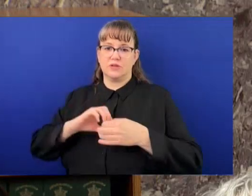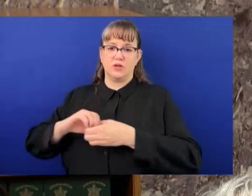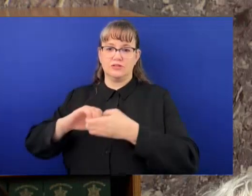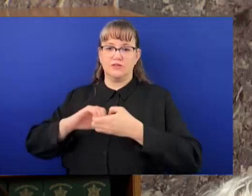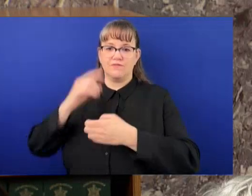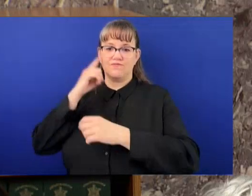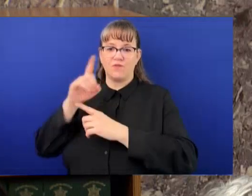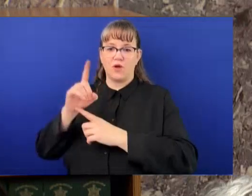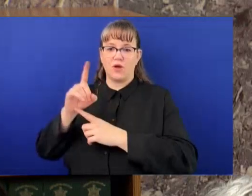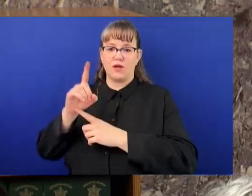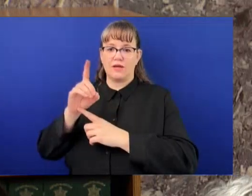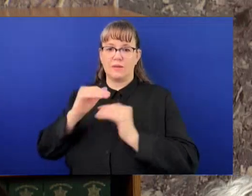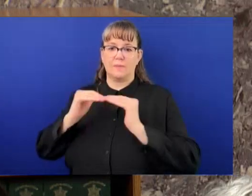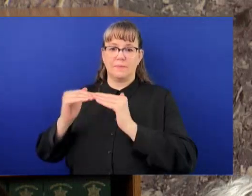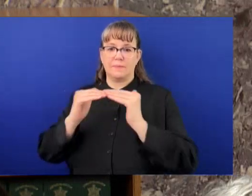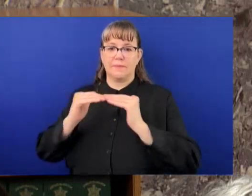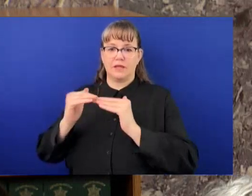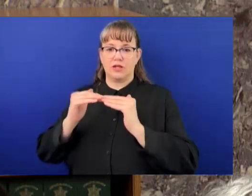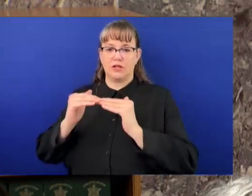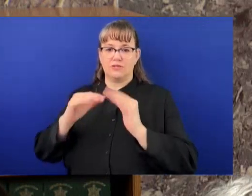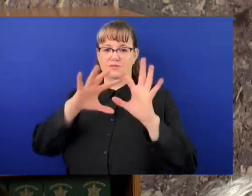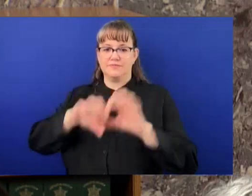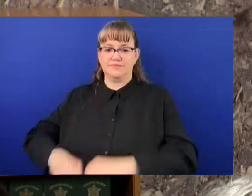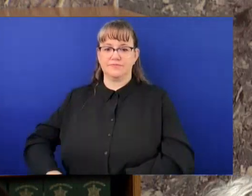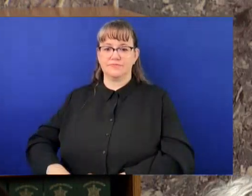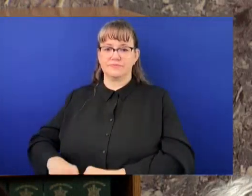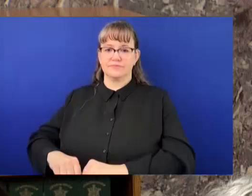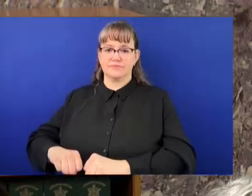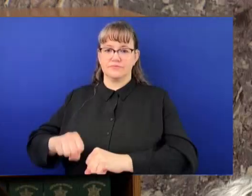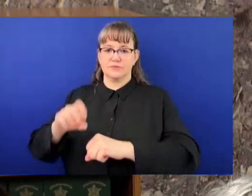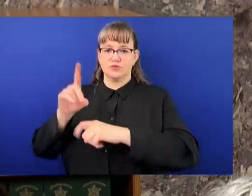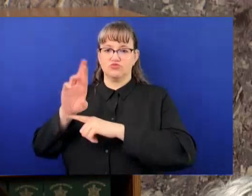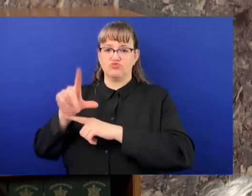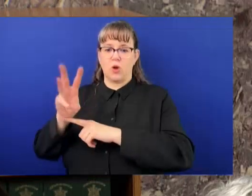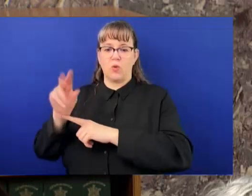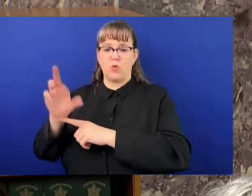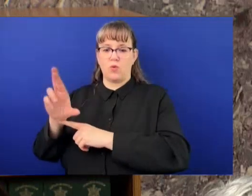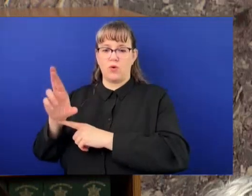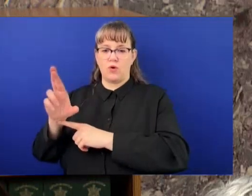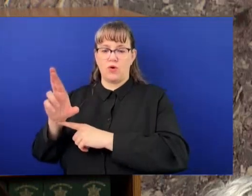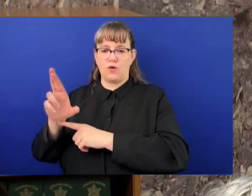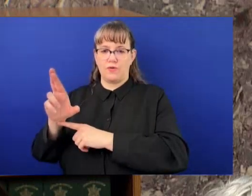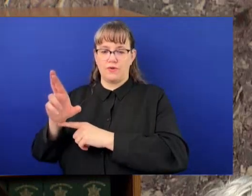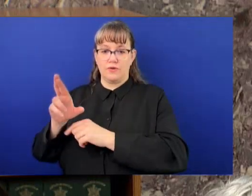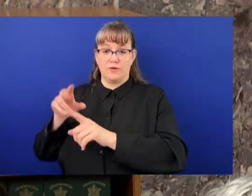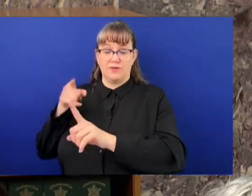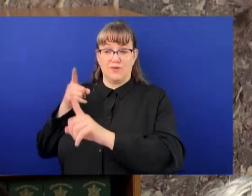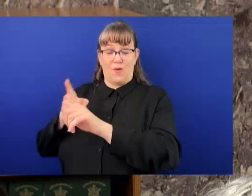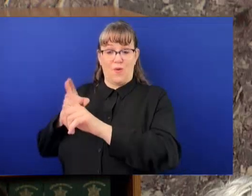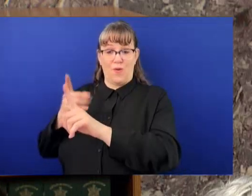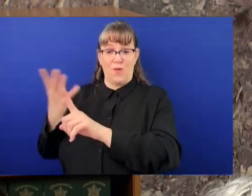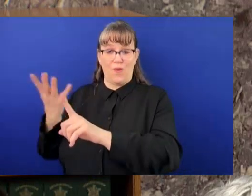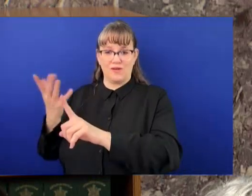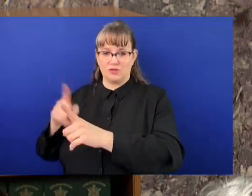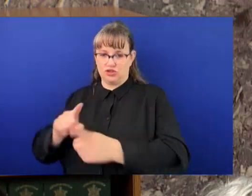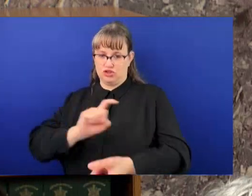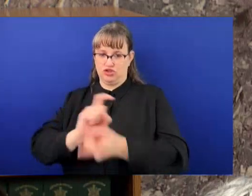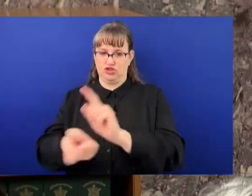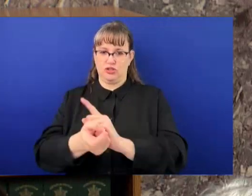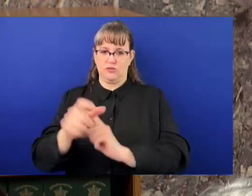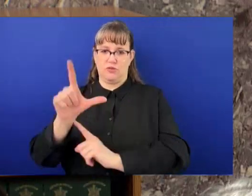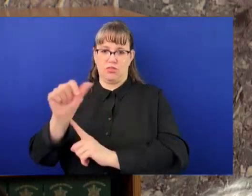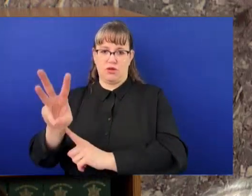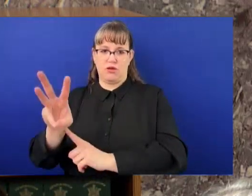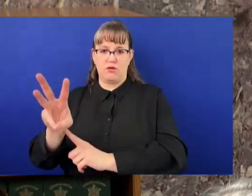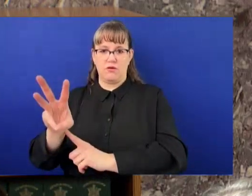goal? Repeal the Controlled Drug and Substance Act, release all charged under this act, defund the police, and